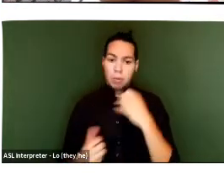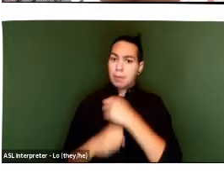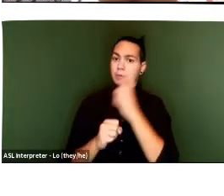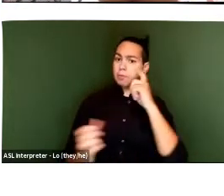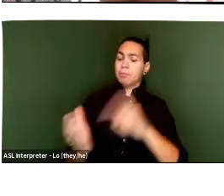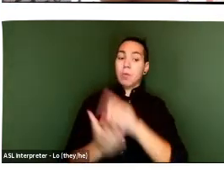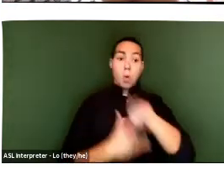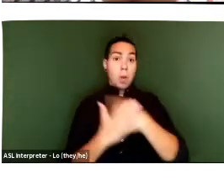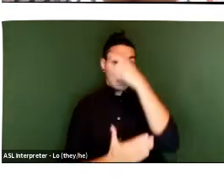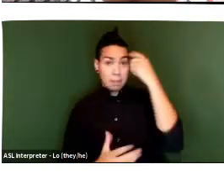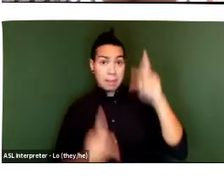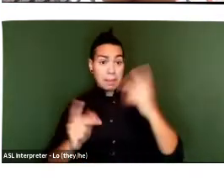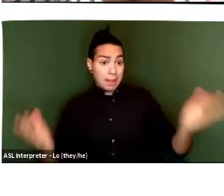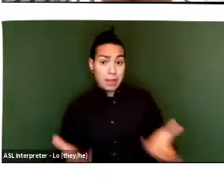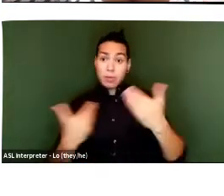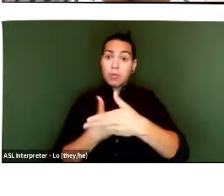care of yourselves.